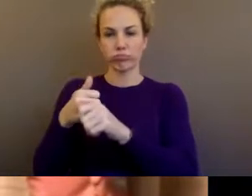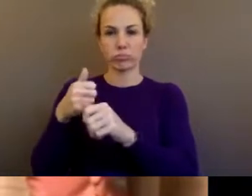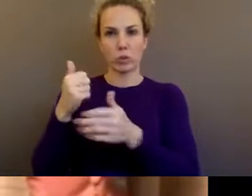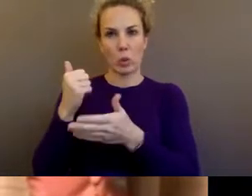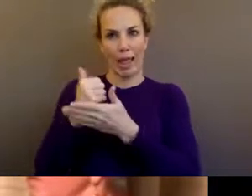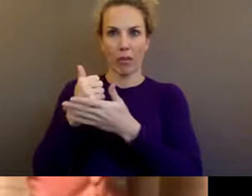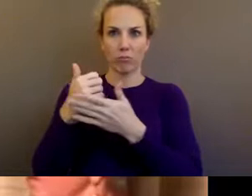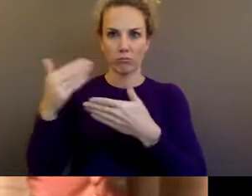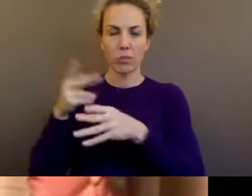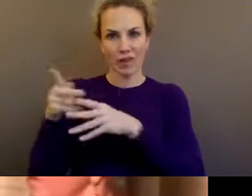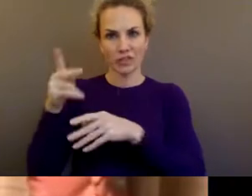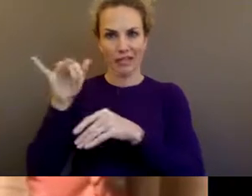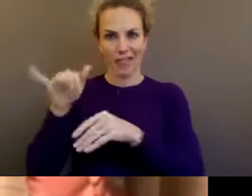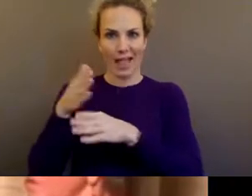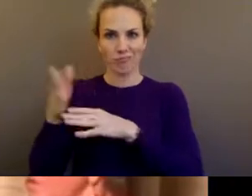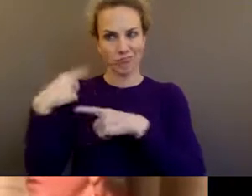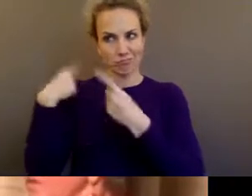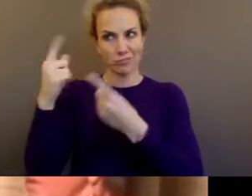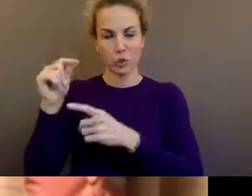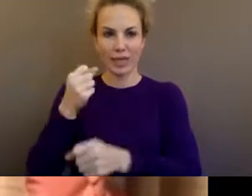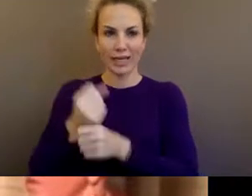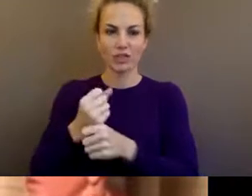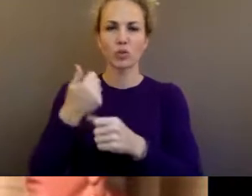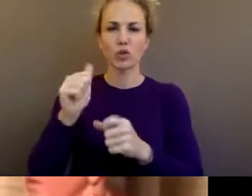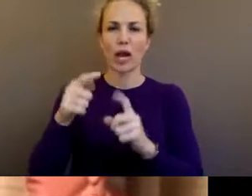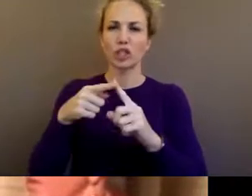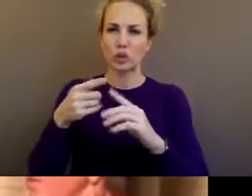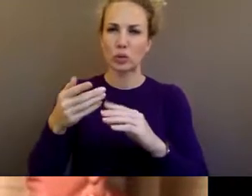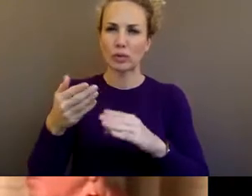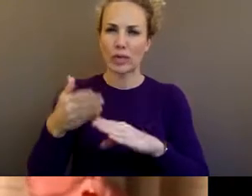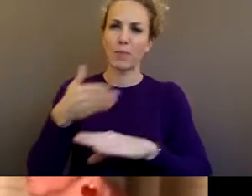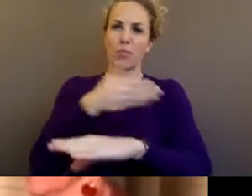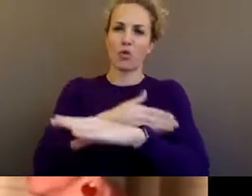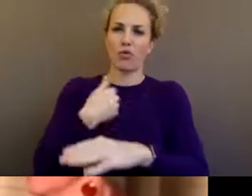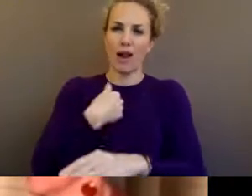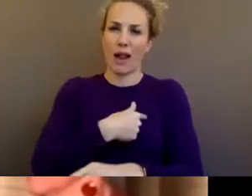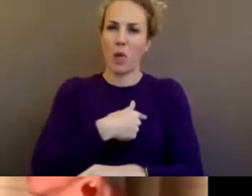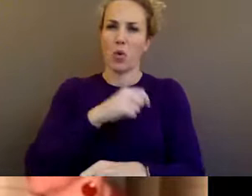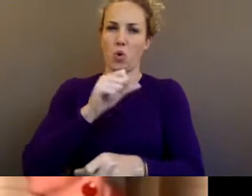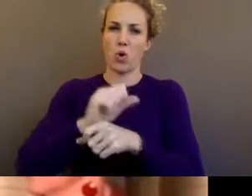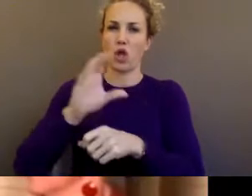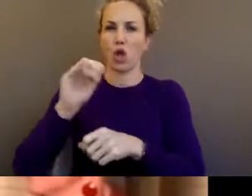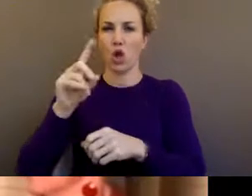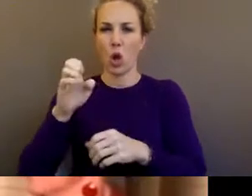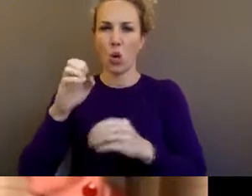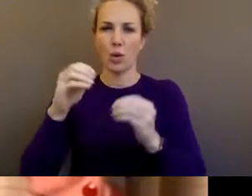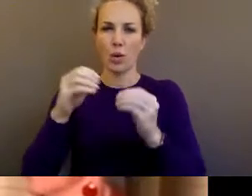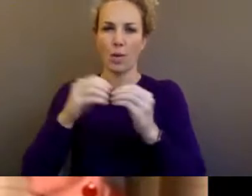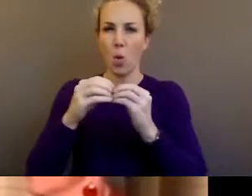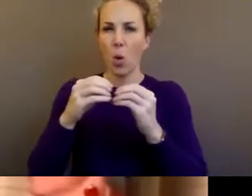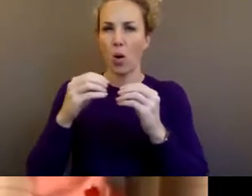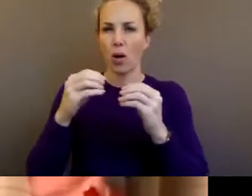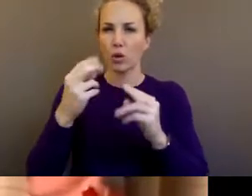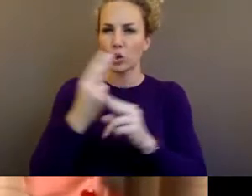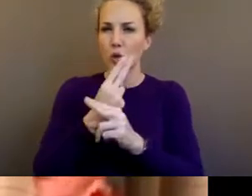But in looking at it, enhancing this work, so what is it that we can do to help the code be more visible and more widely